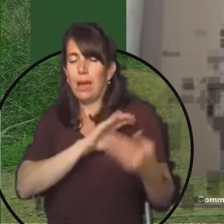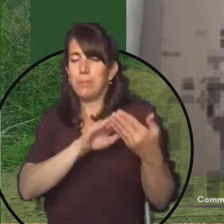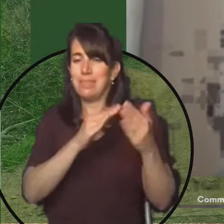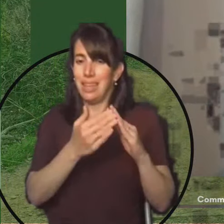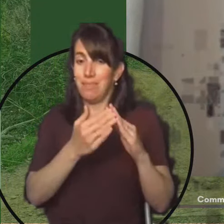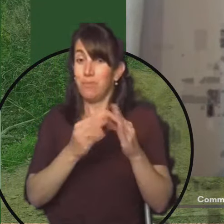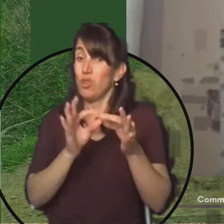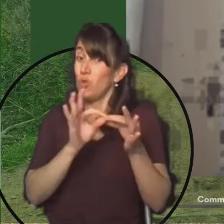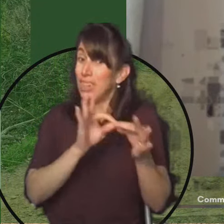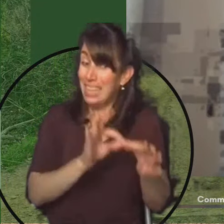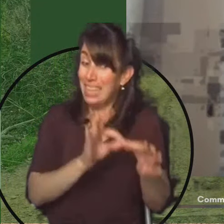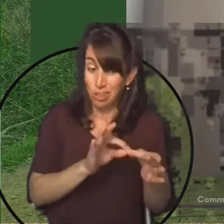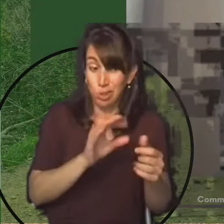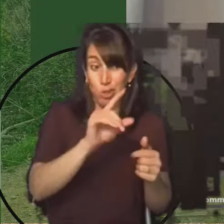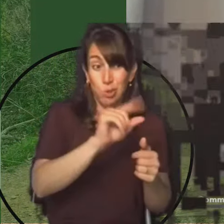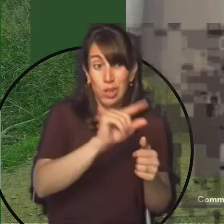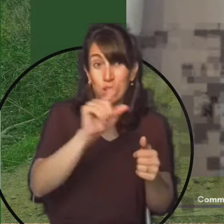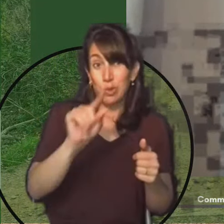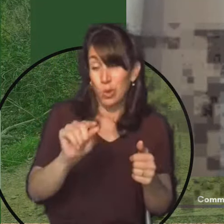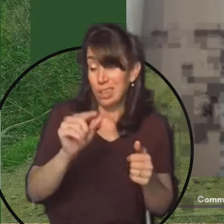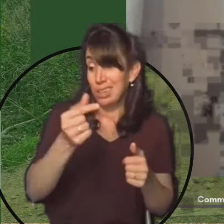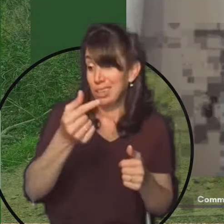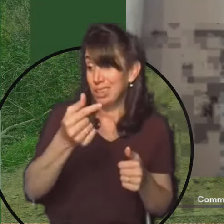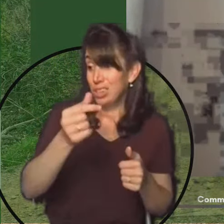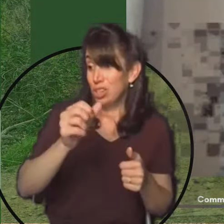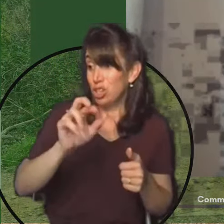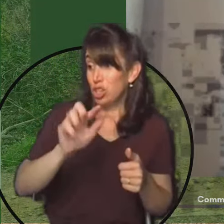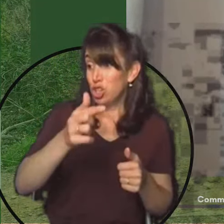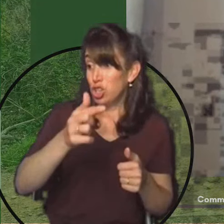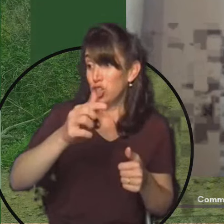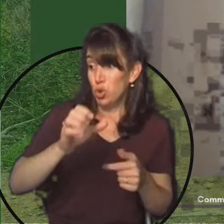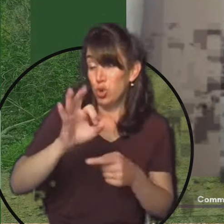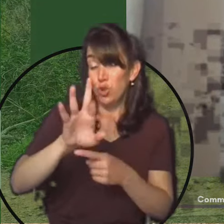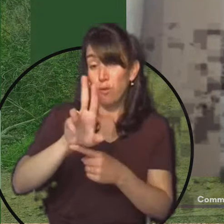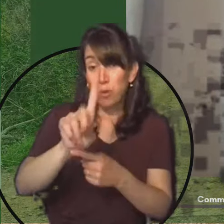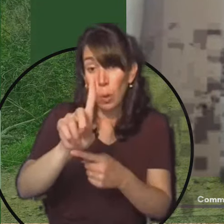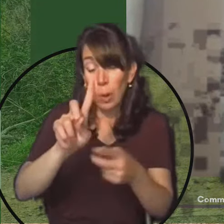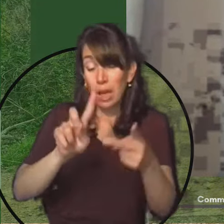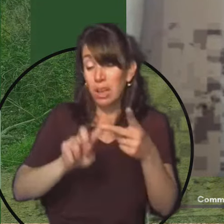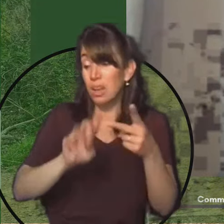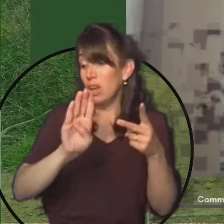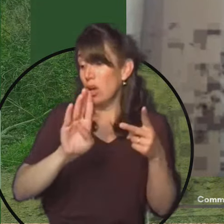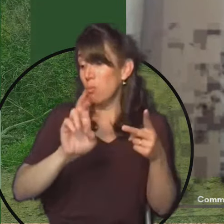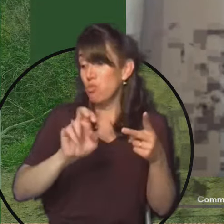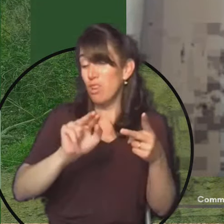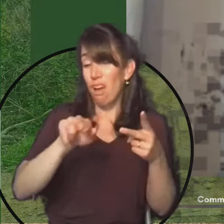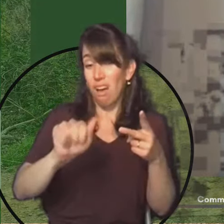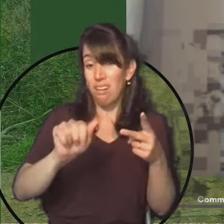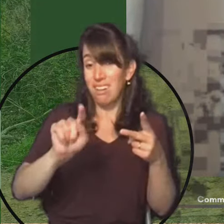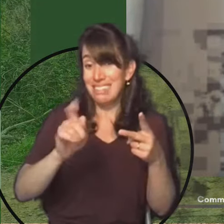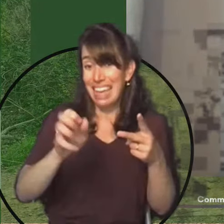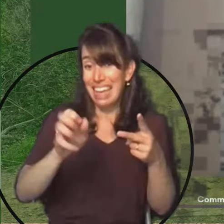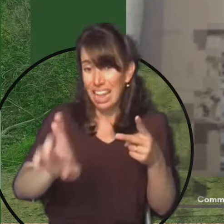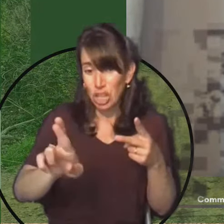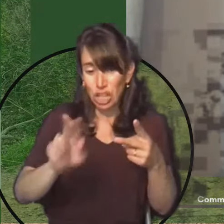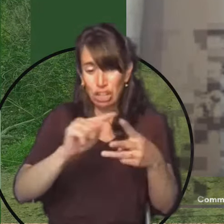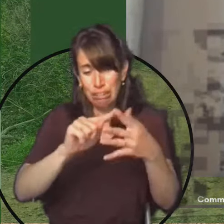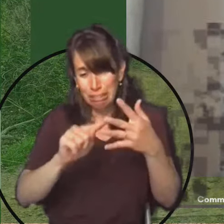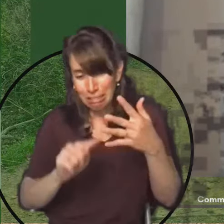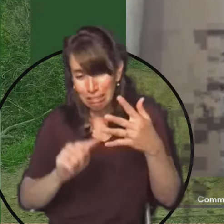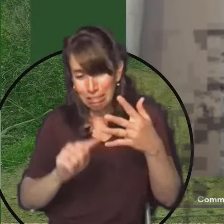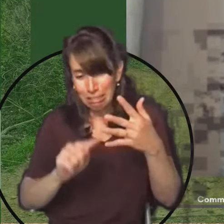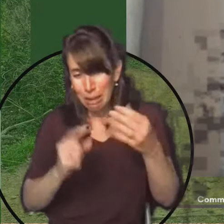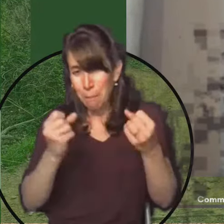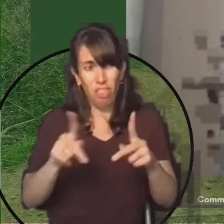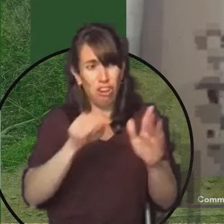Floyd was killed, Breonna Taylor was killed, in Atlanta, Rayshard Brooks was killed. We saw that the building of Cop City